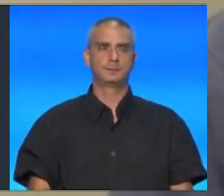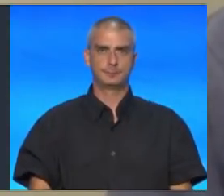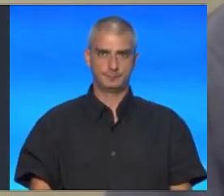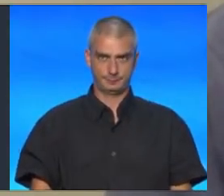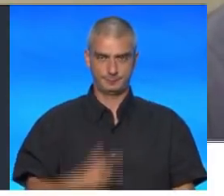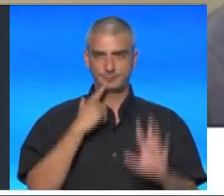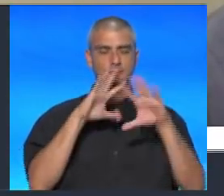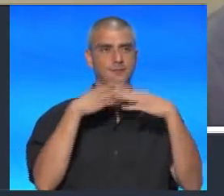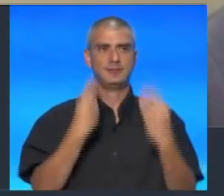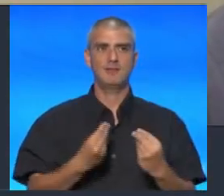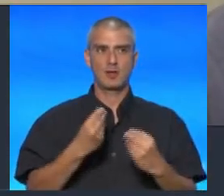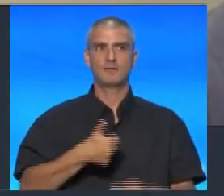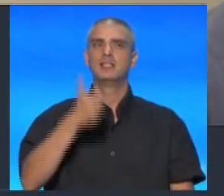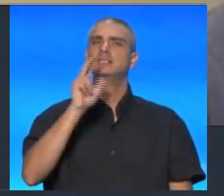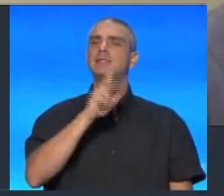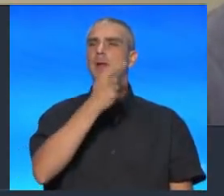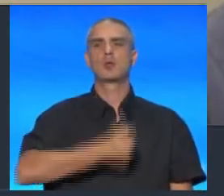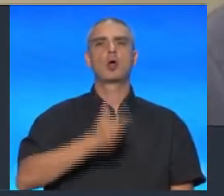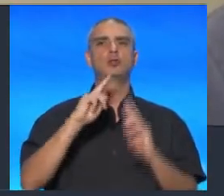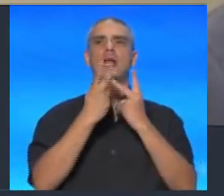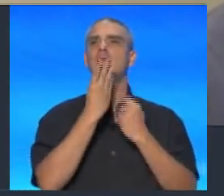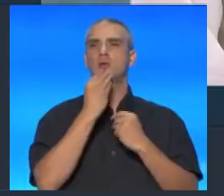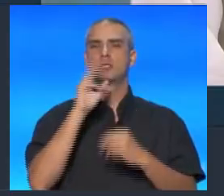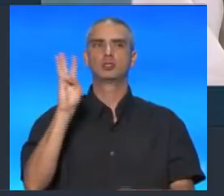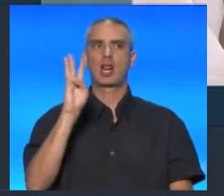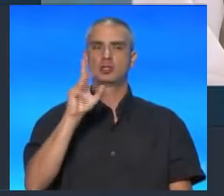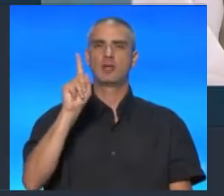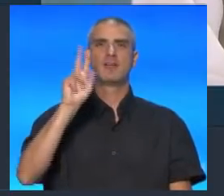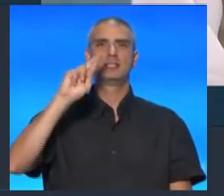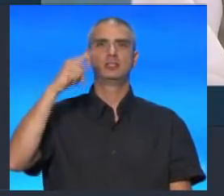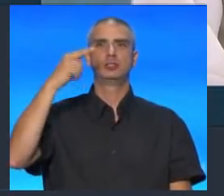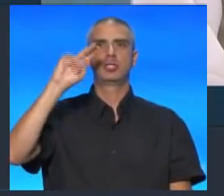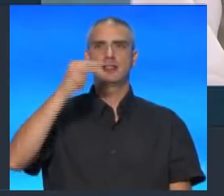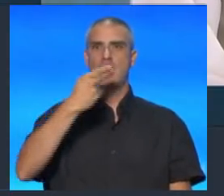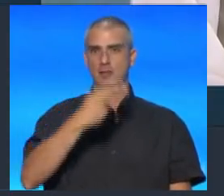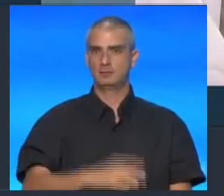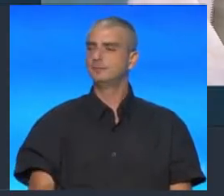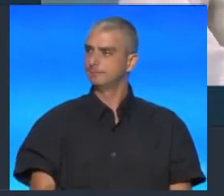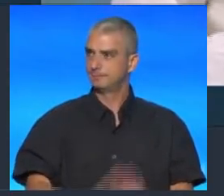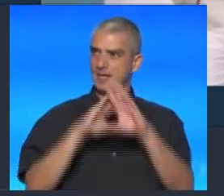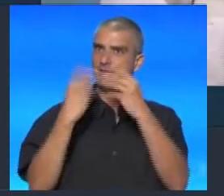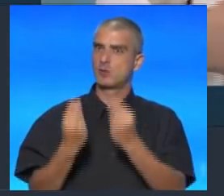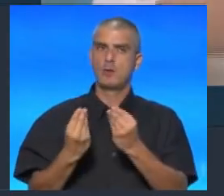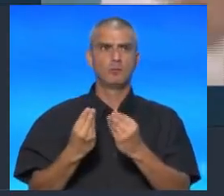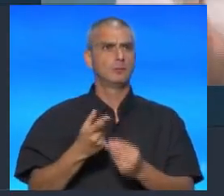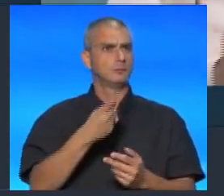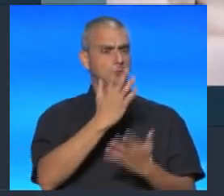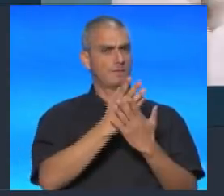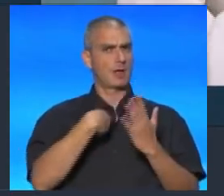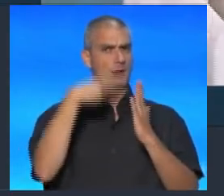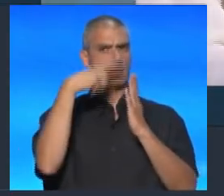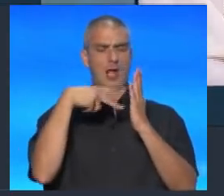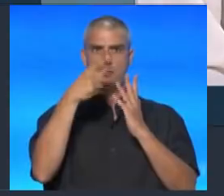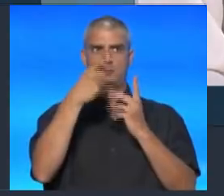Good evening, Mr. Zimmerman, head of the Jewish community in Charlottesville, Virginia. Good evening. We read your shocking